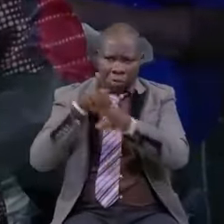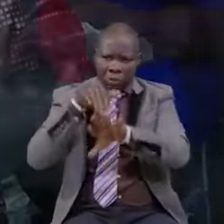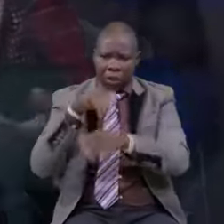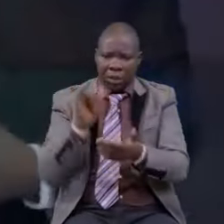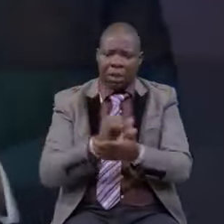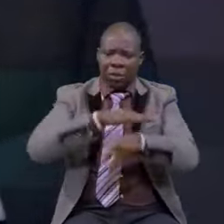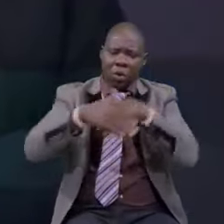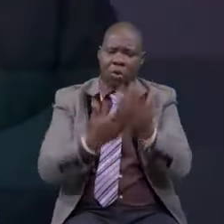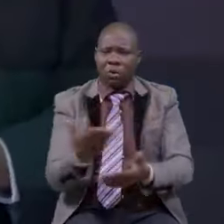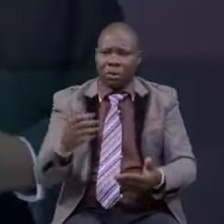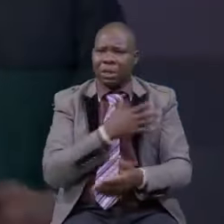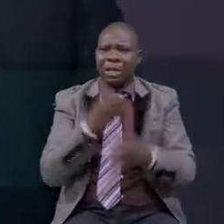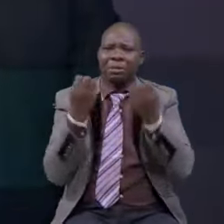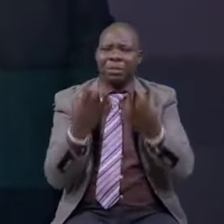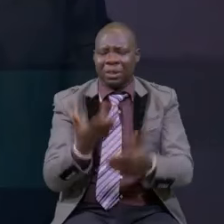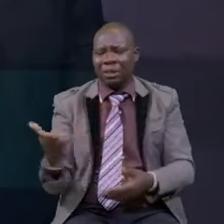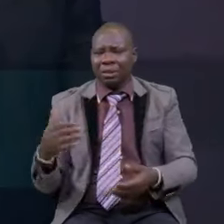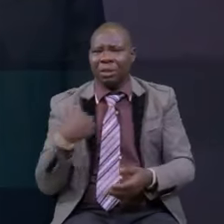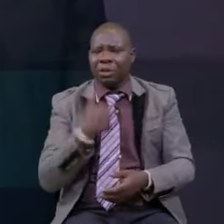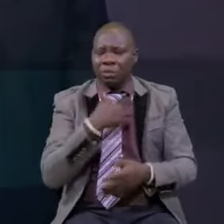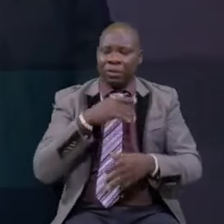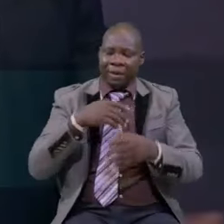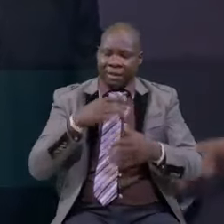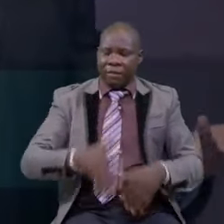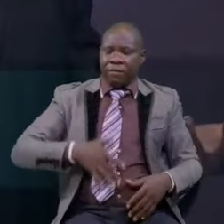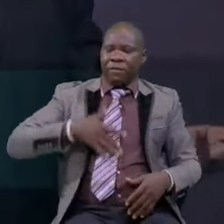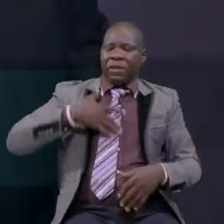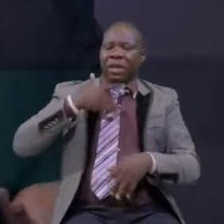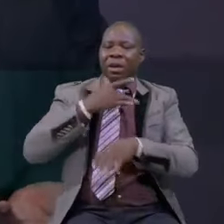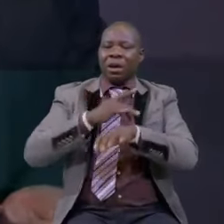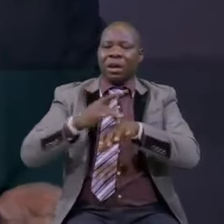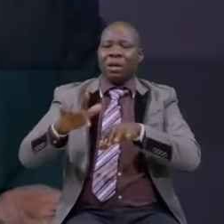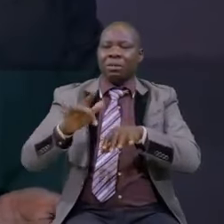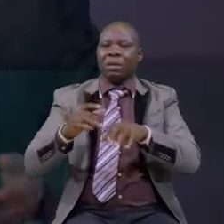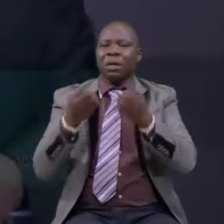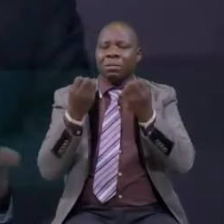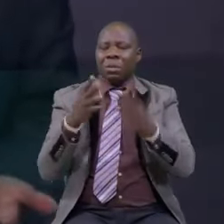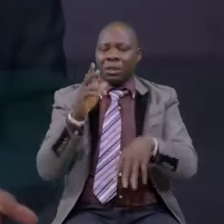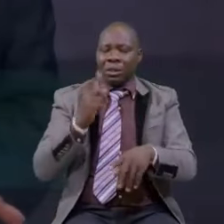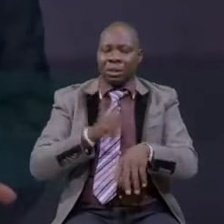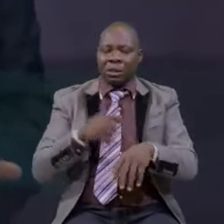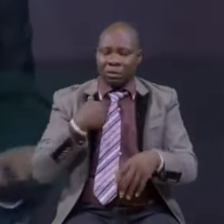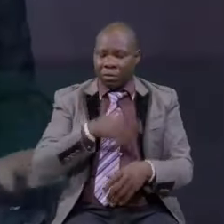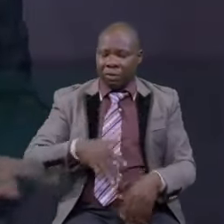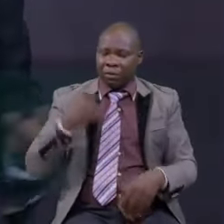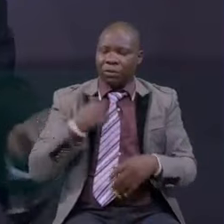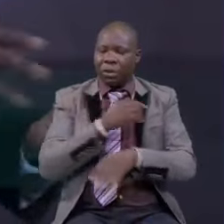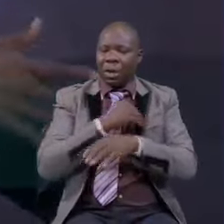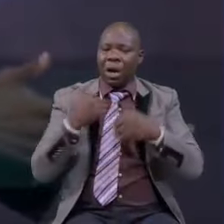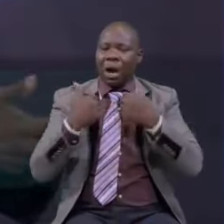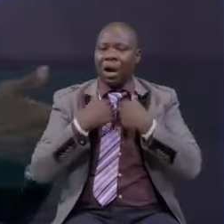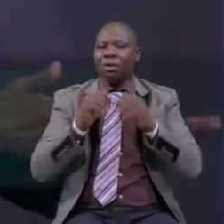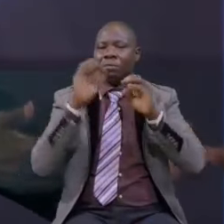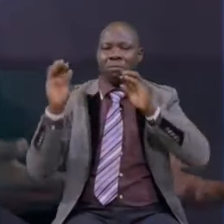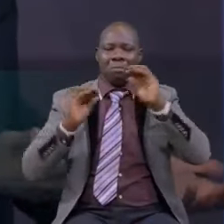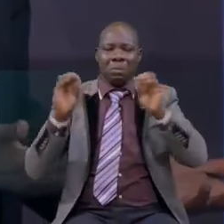things. And many times we feel empty. Many times we feel we have nothing. Many times we feel we don't have